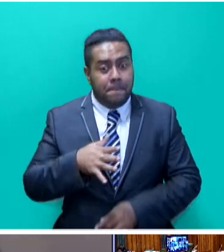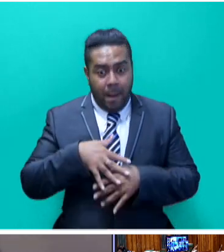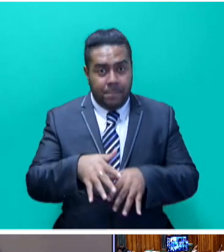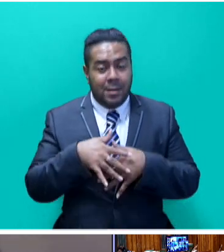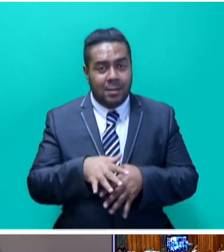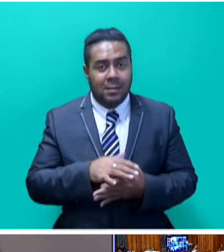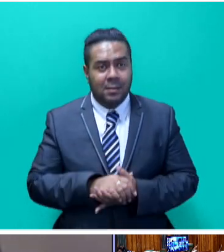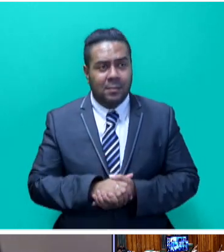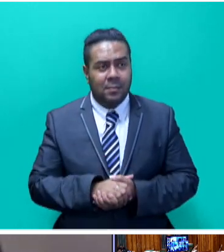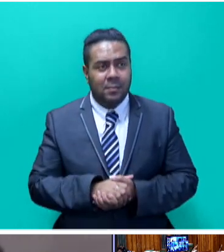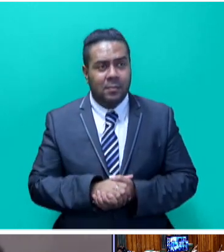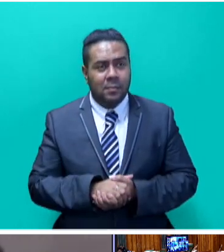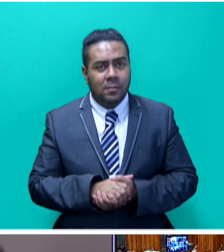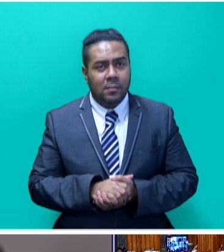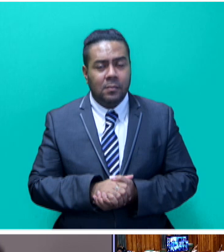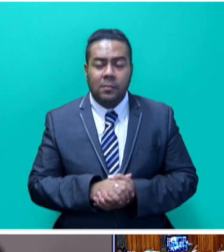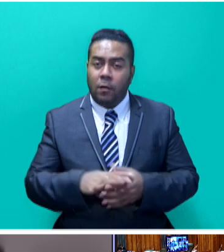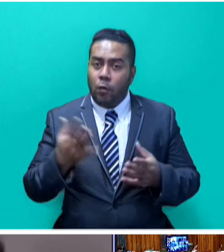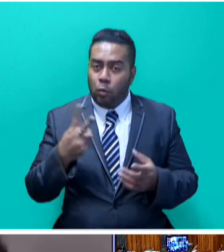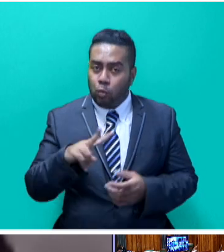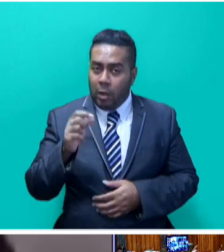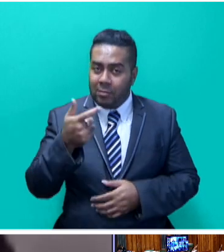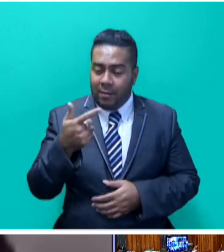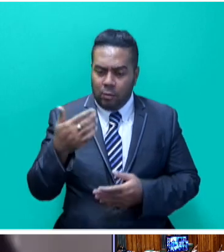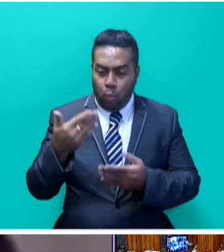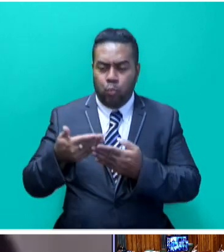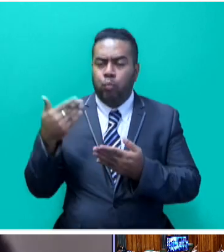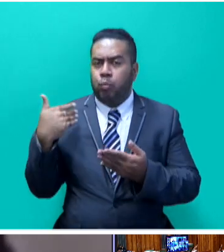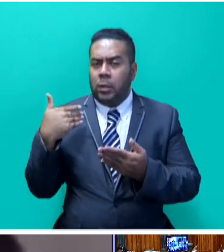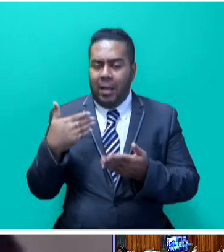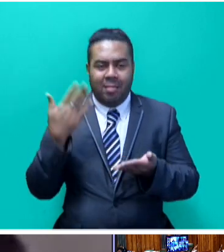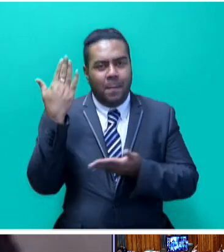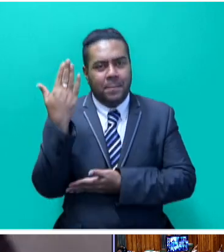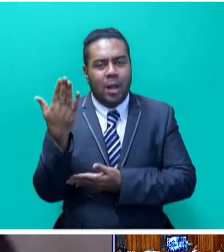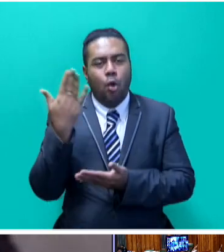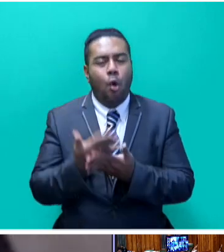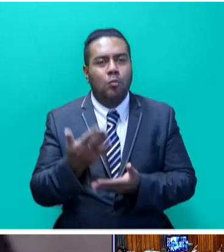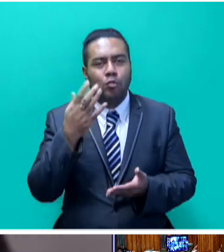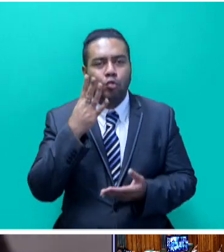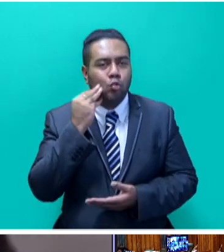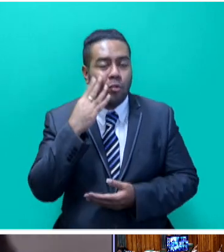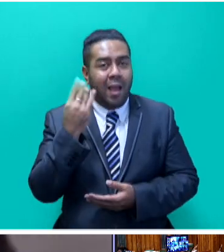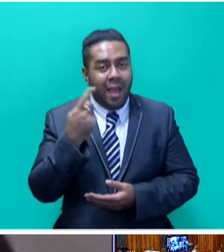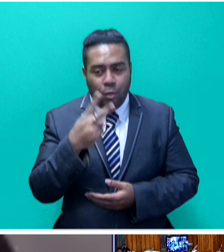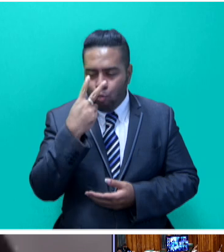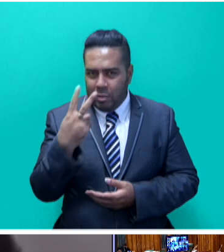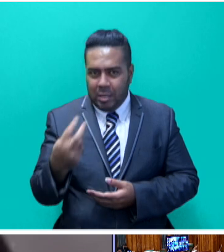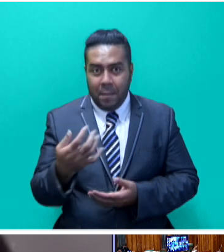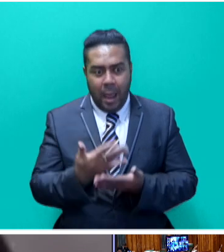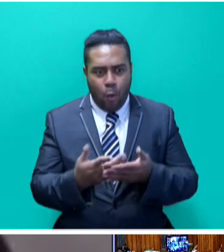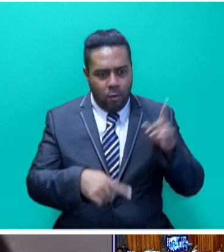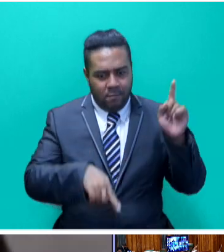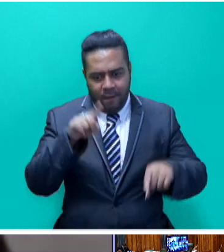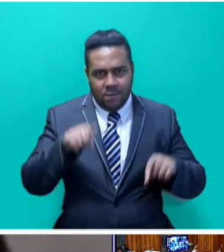the period prior to 2007 relied on sugar and tourism. Today, we have a